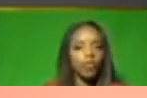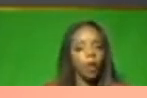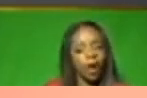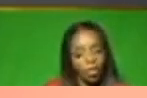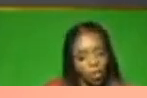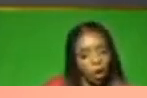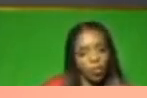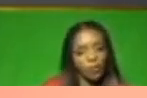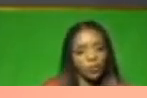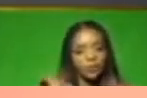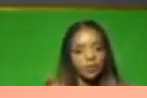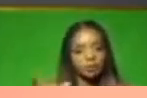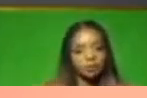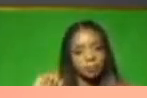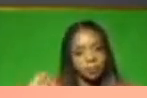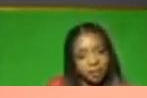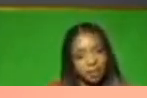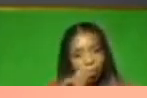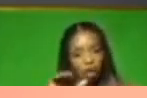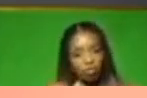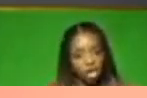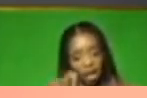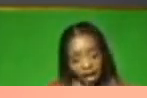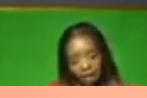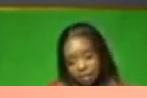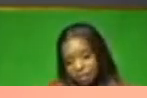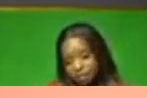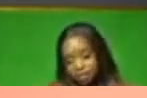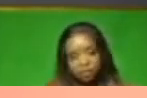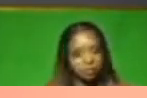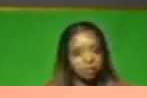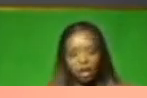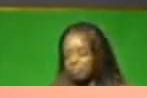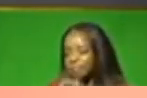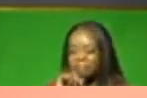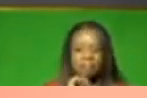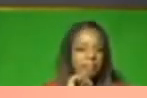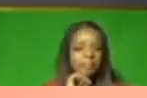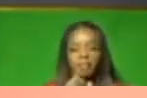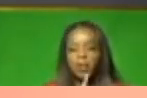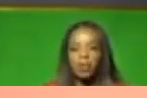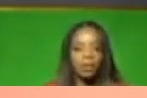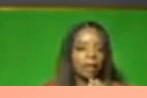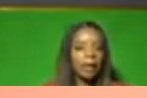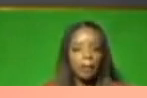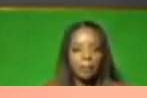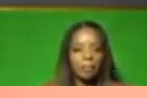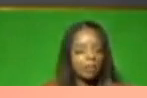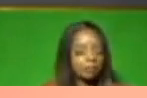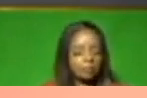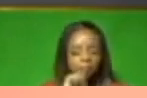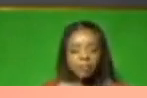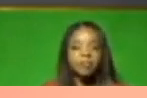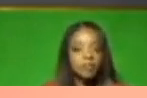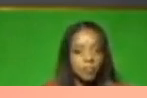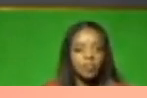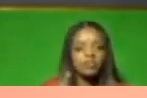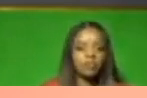ways were even prepared to pay the ultimate price so that we can achieve our